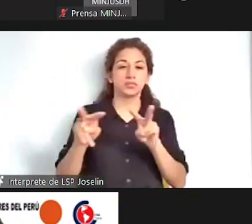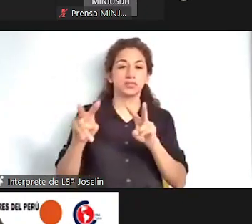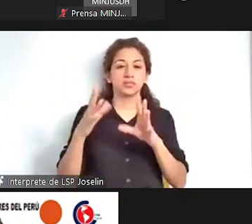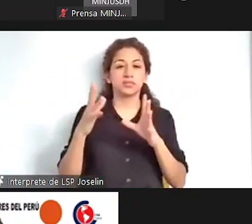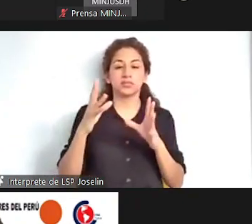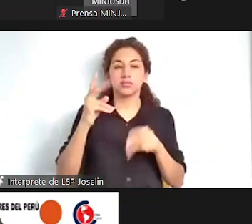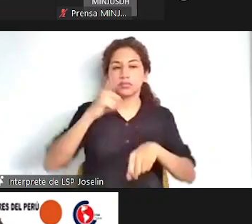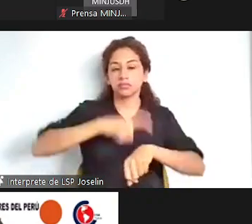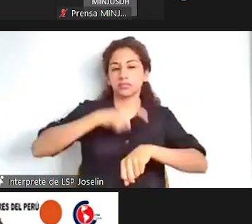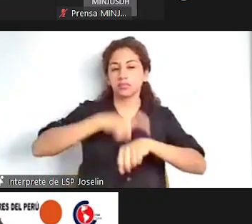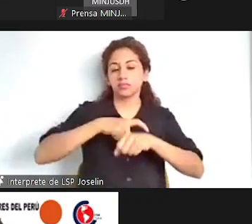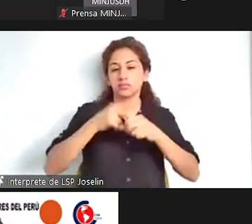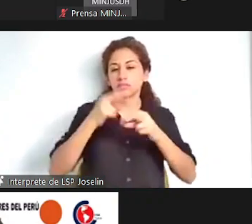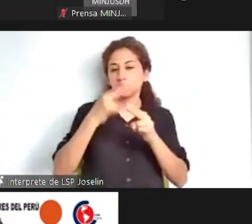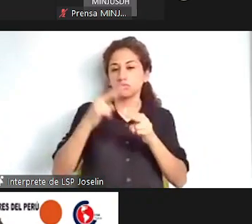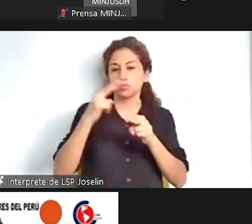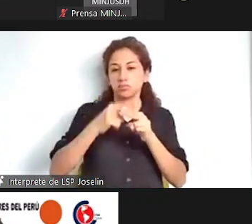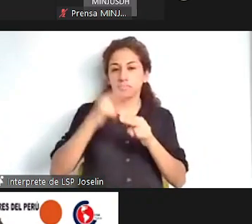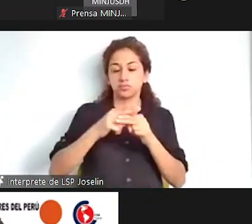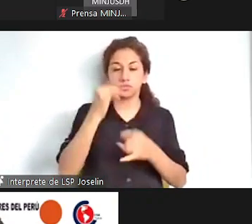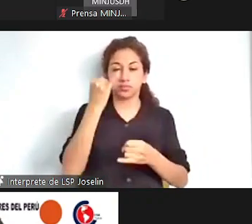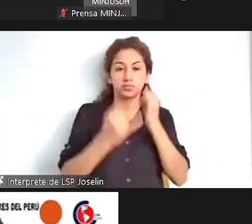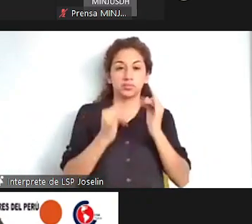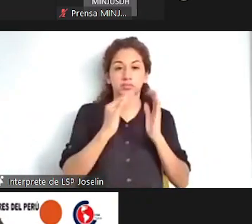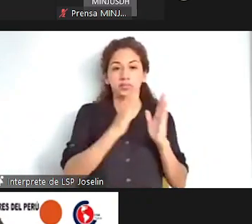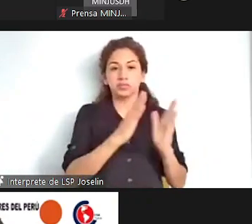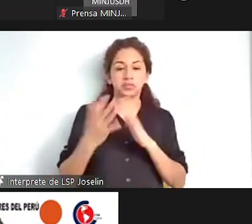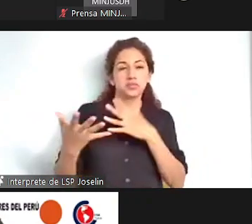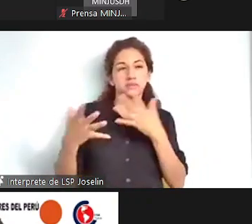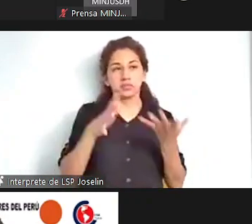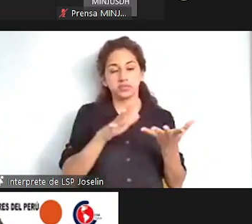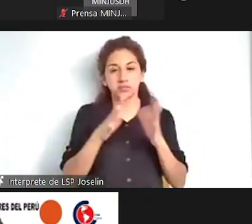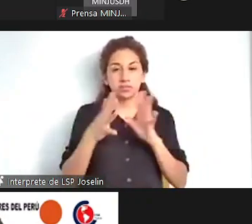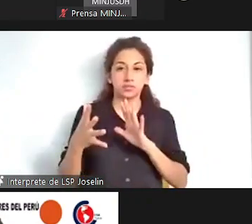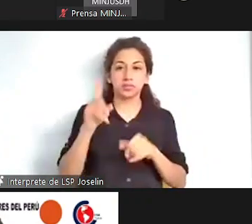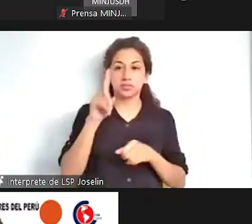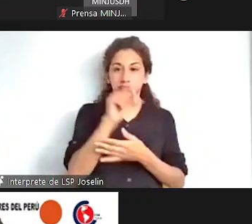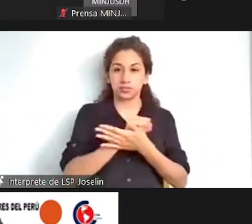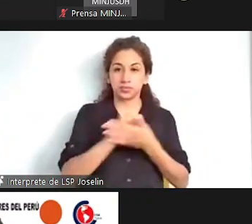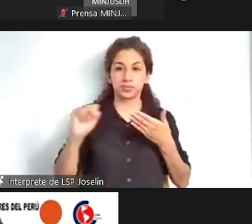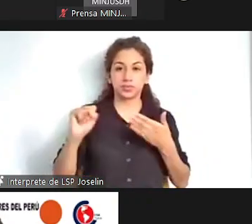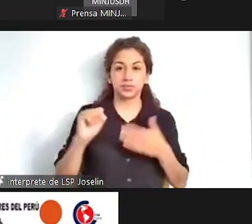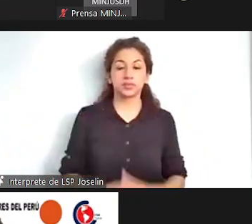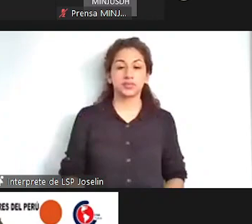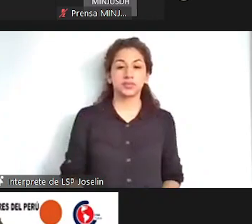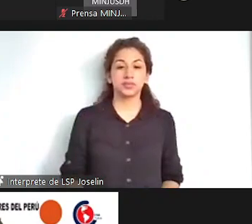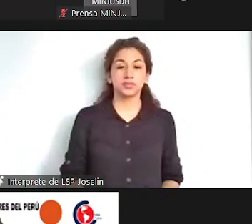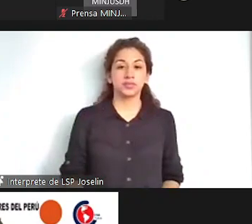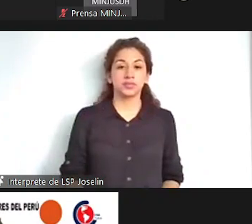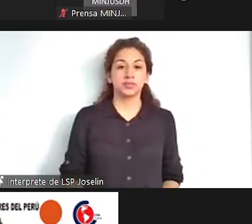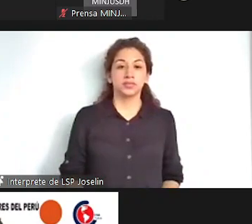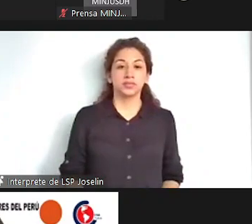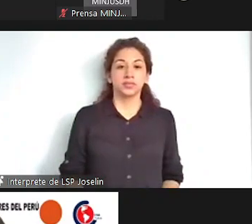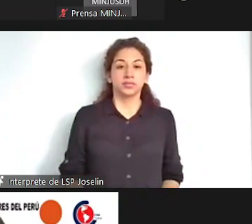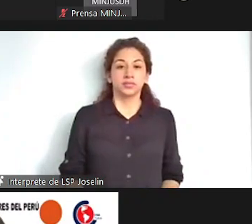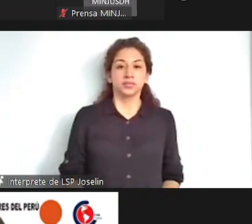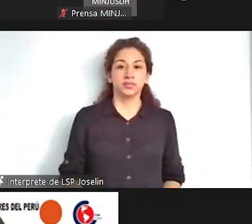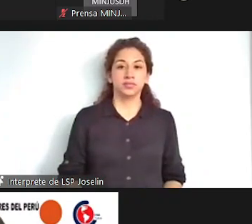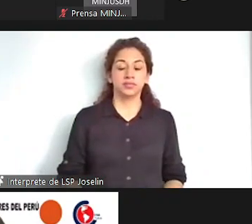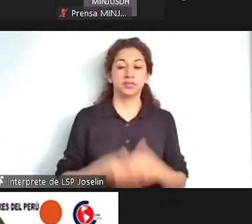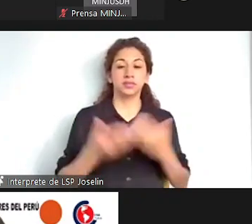carried out in a very short period of time towards the end of the process about the last month or